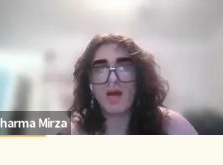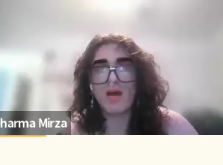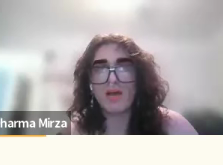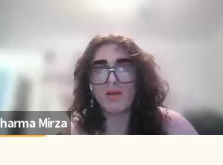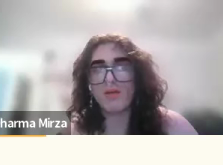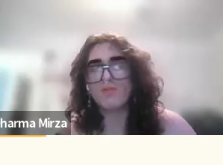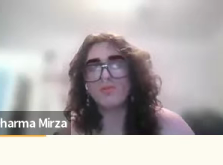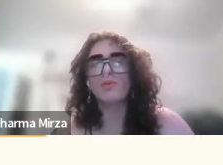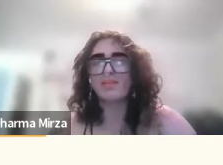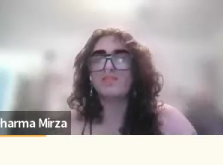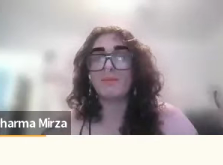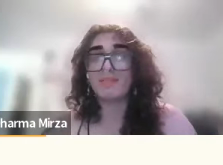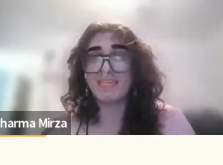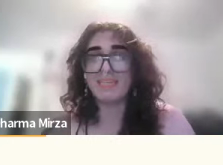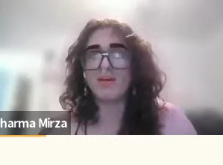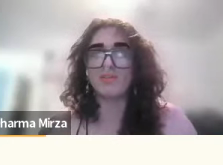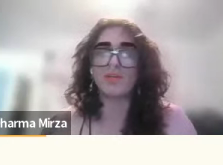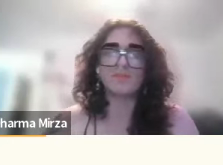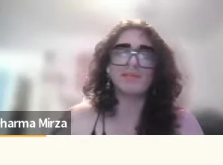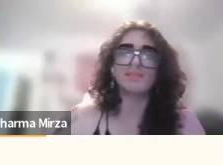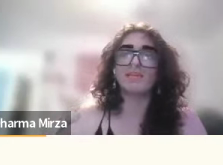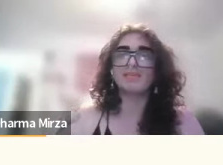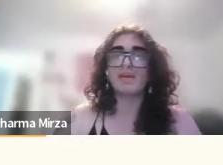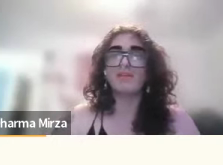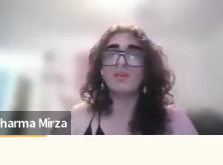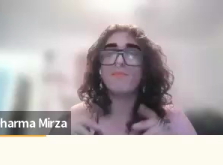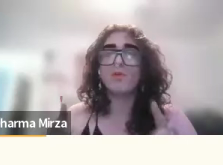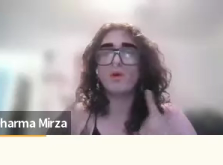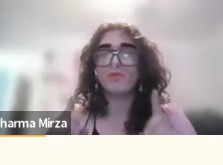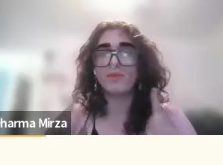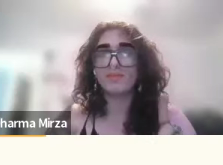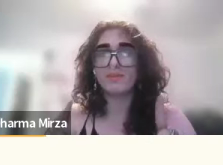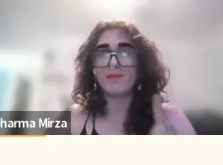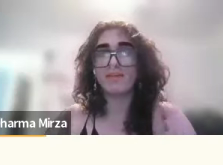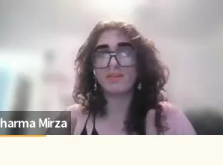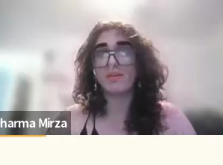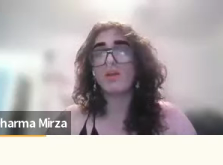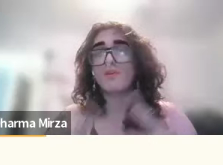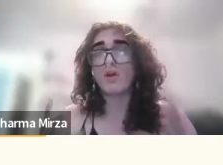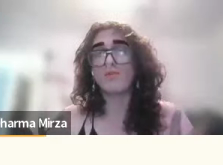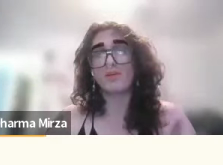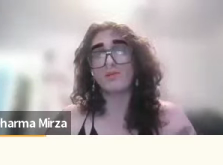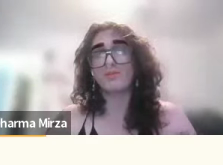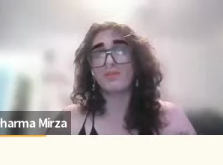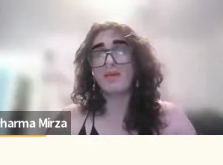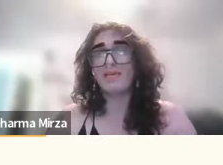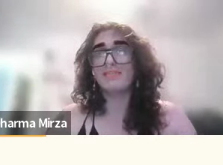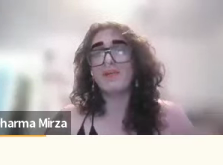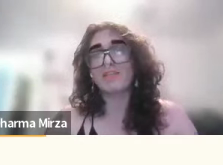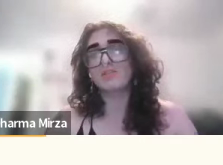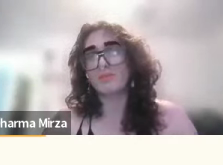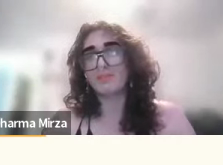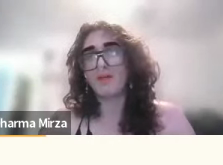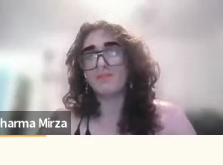drugs, or looser regulation by police on drugs, because the thing is that the number one risk factor for overdose